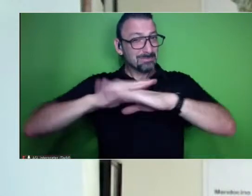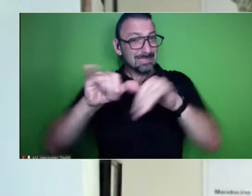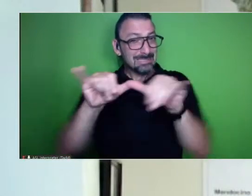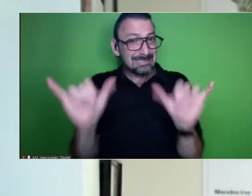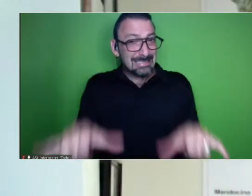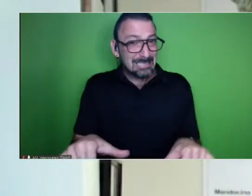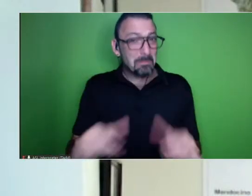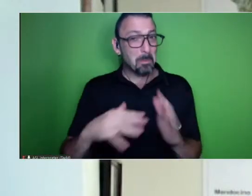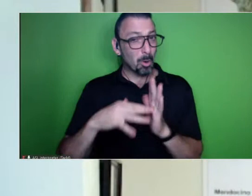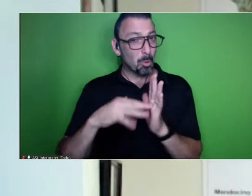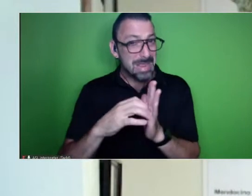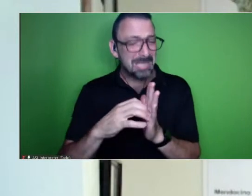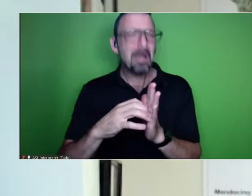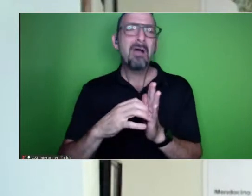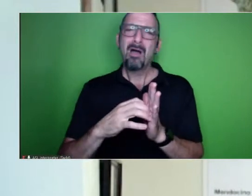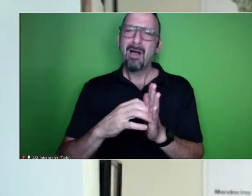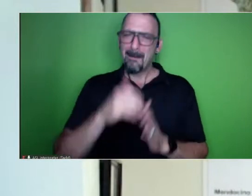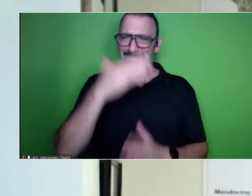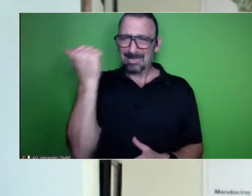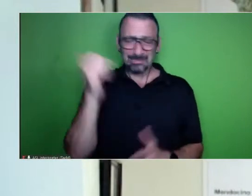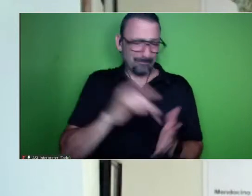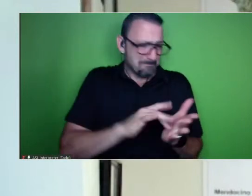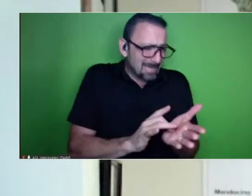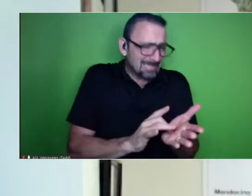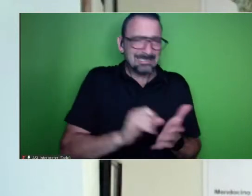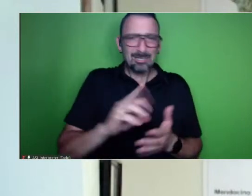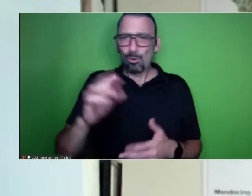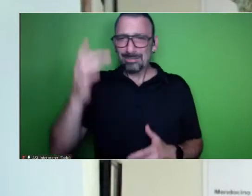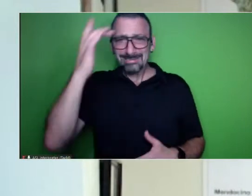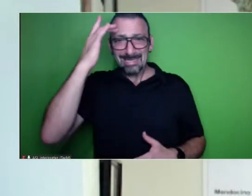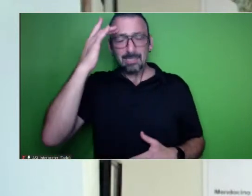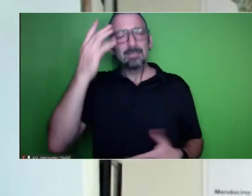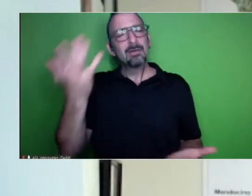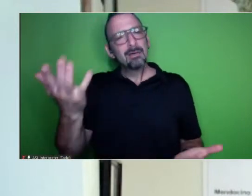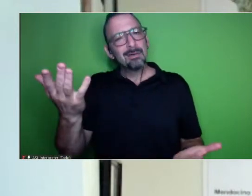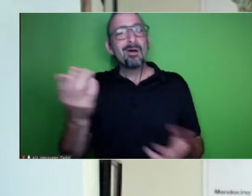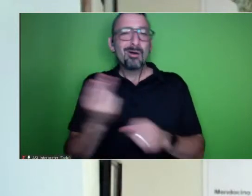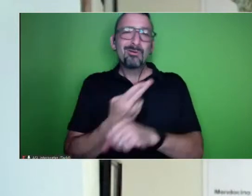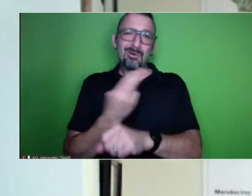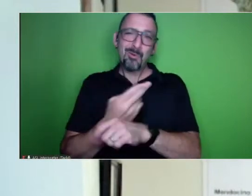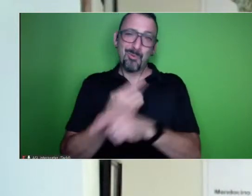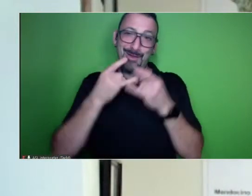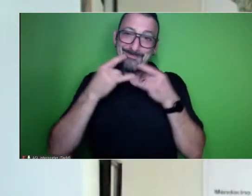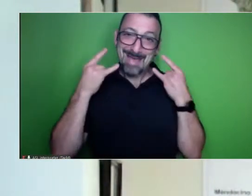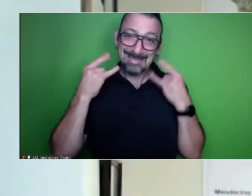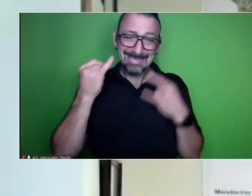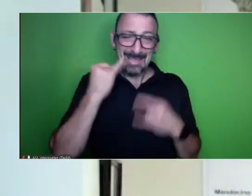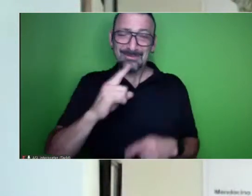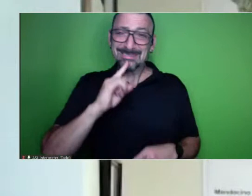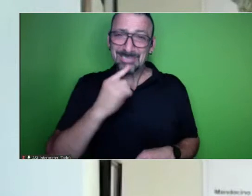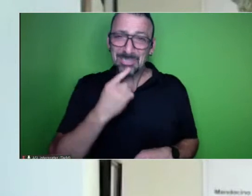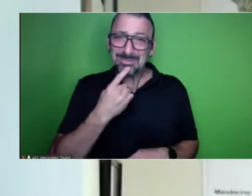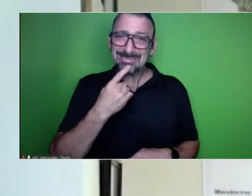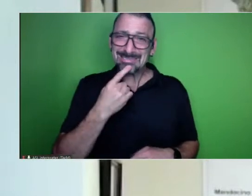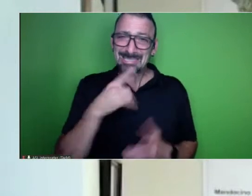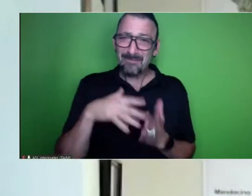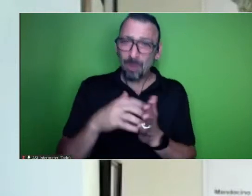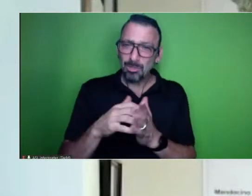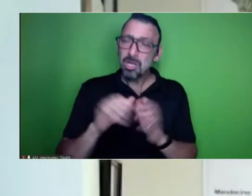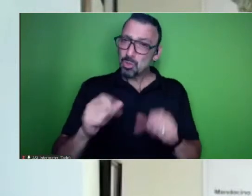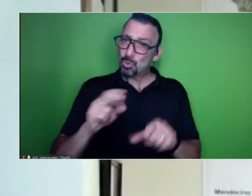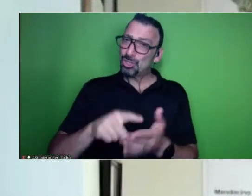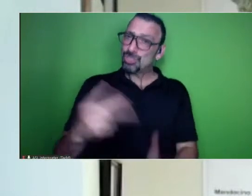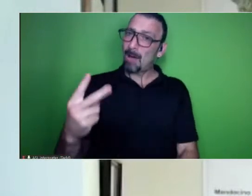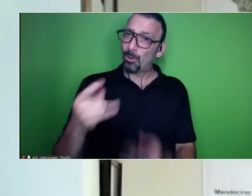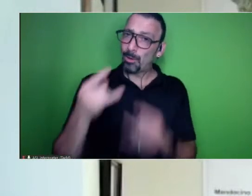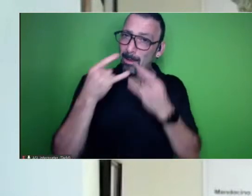prior illnesses or medicines you're taking, wear a mask. And if you're really vulnerable, there's double masking that you can